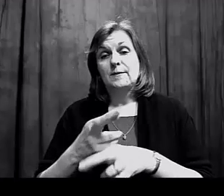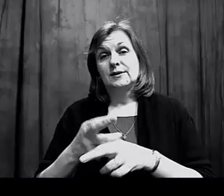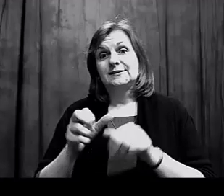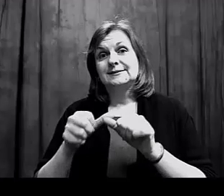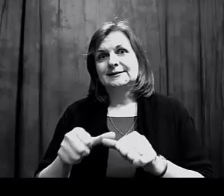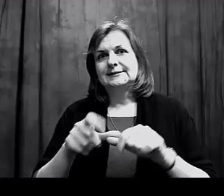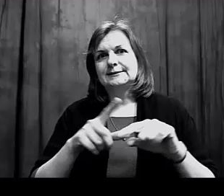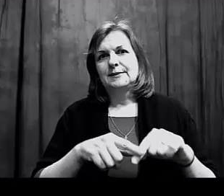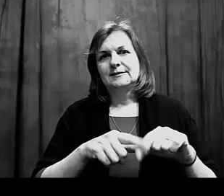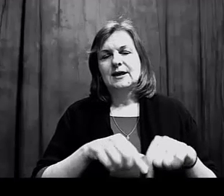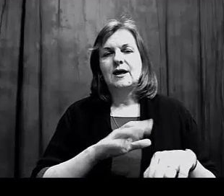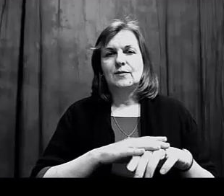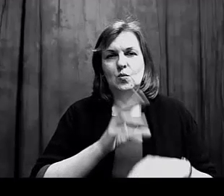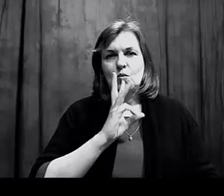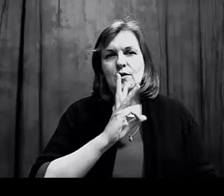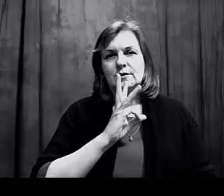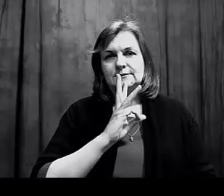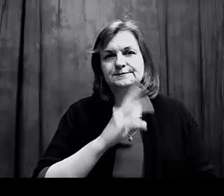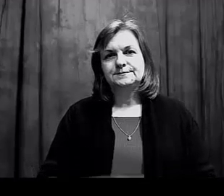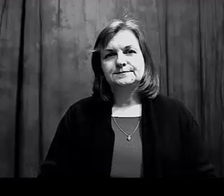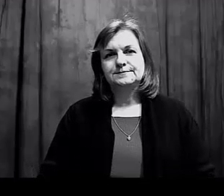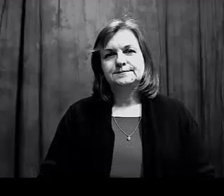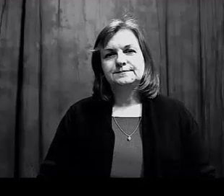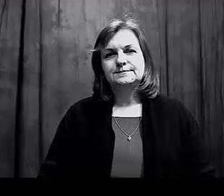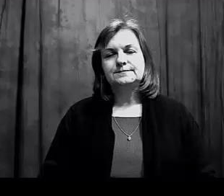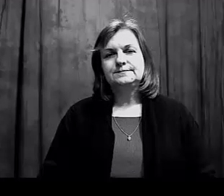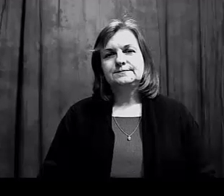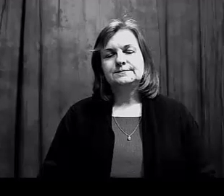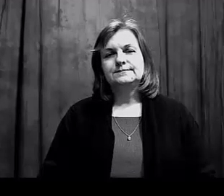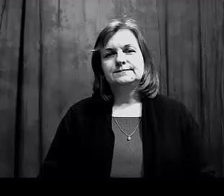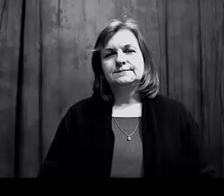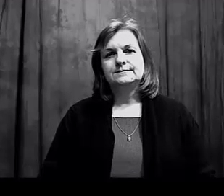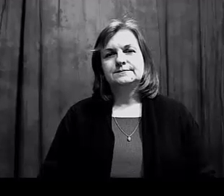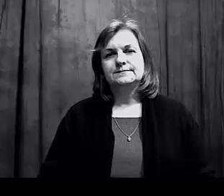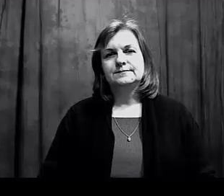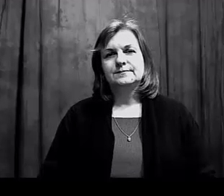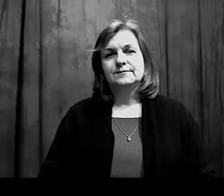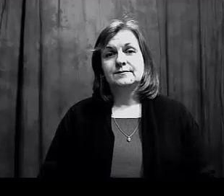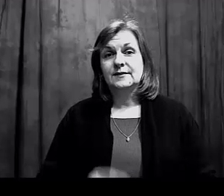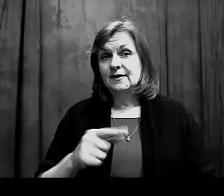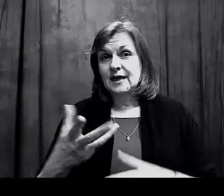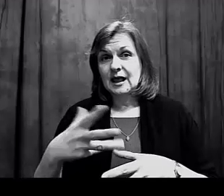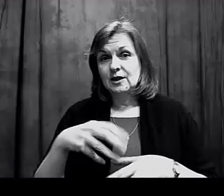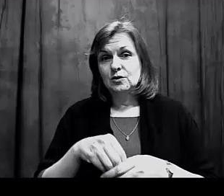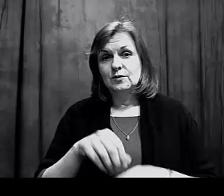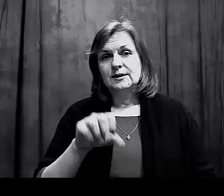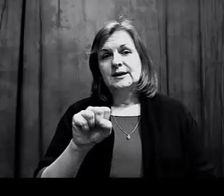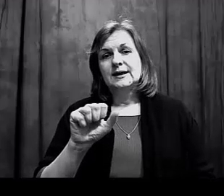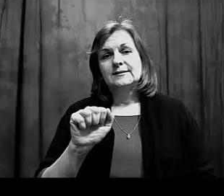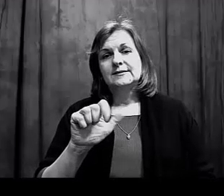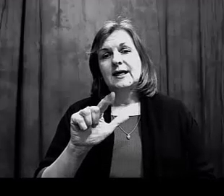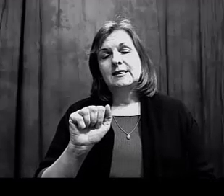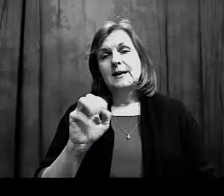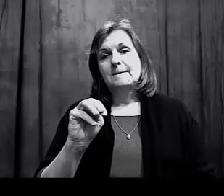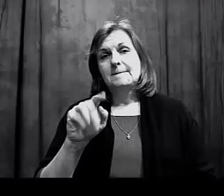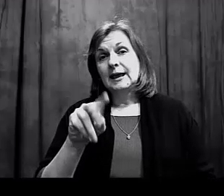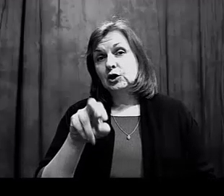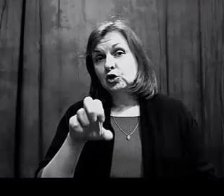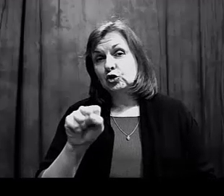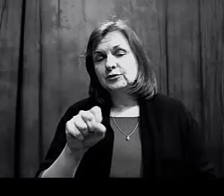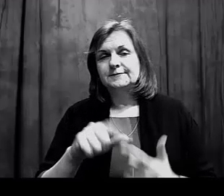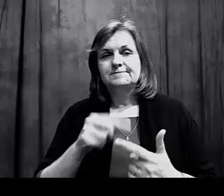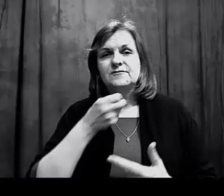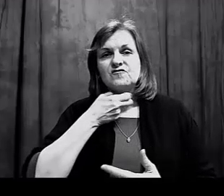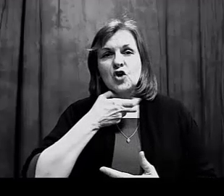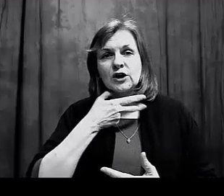the reproduction is still very, very water dependent. So this is going to include our